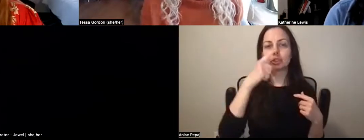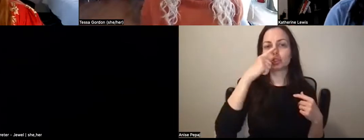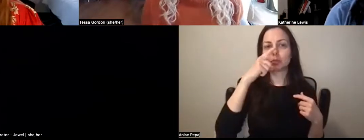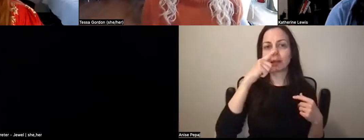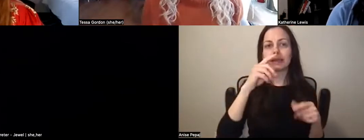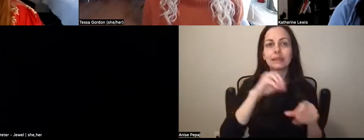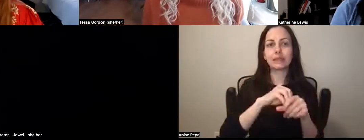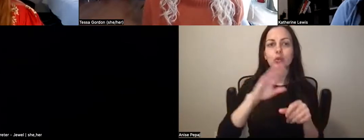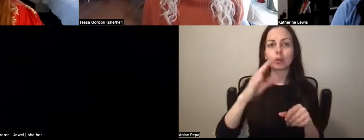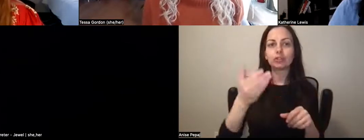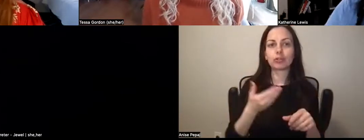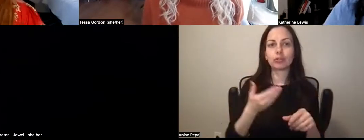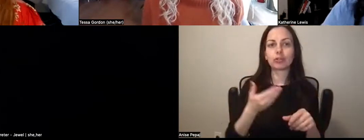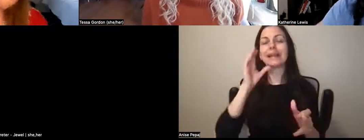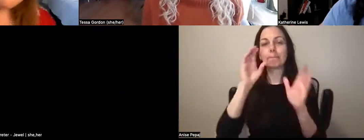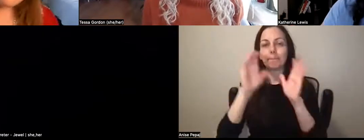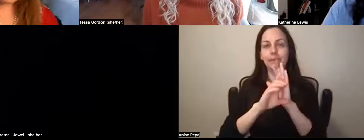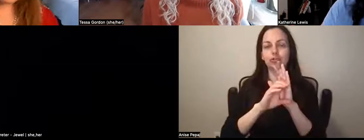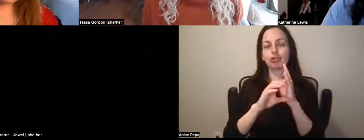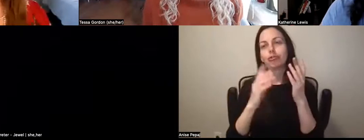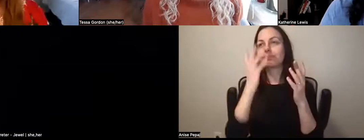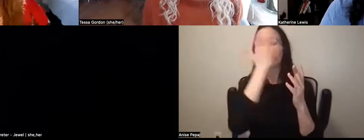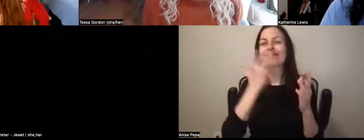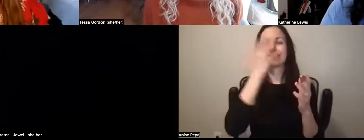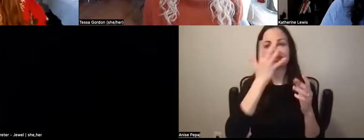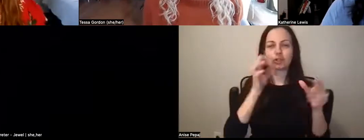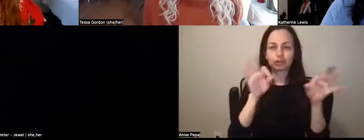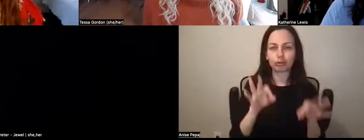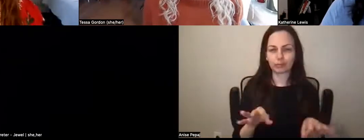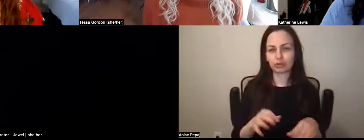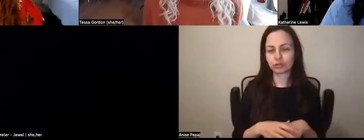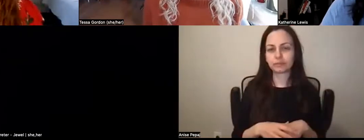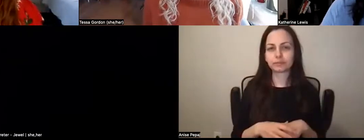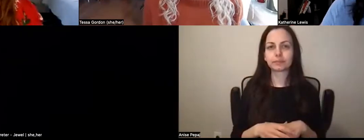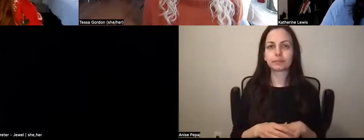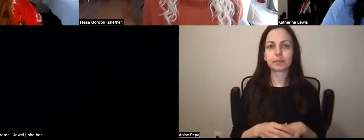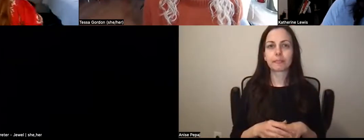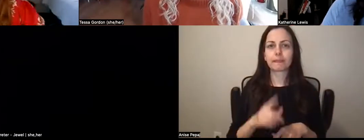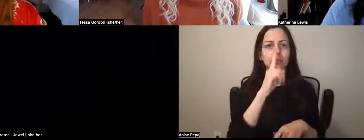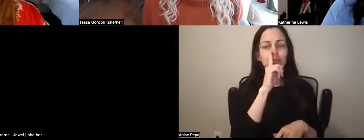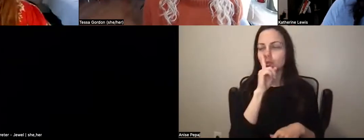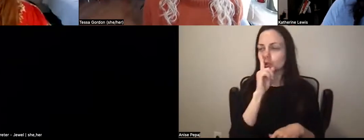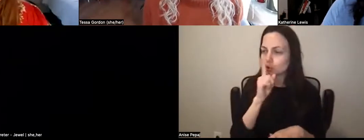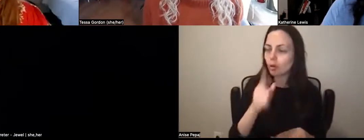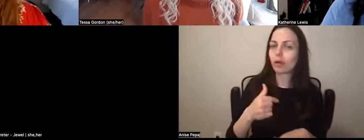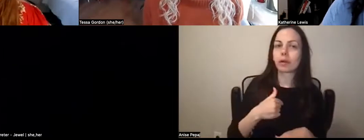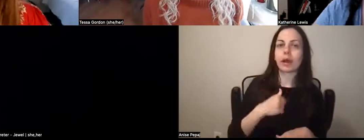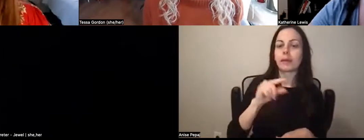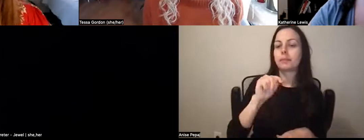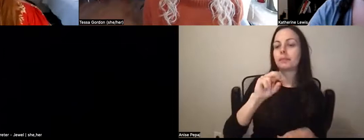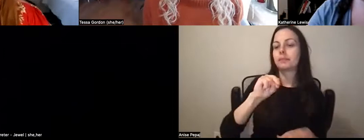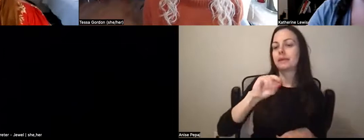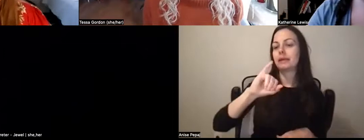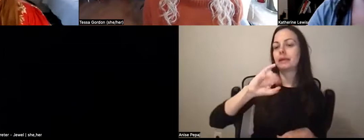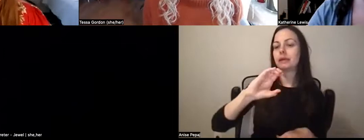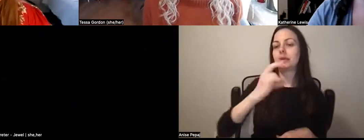your introduction, do a brief image description for those who can benefit in today's event? Yeah, I'll be happy to, Catherine. I'm Nichole Taylor, and I'm